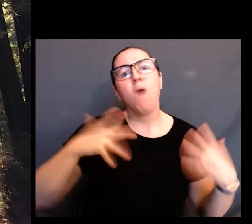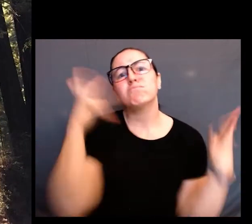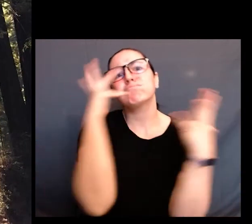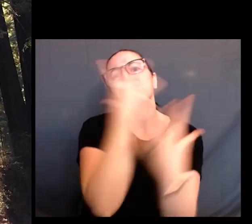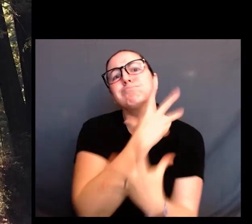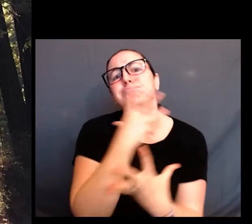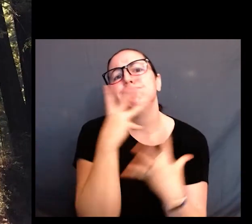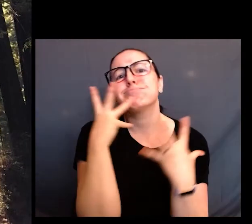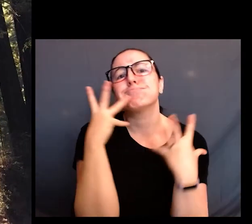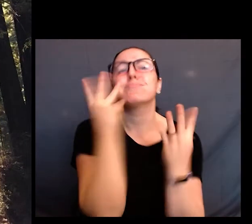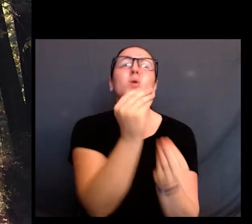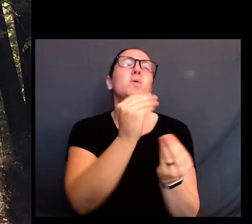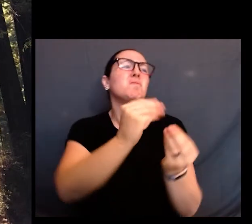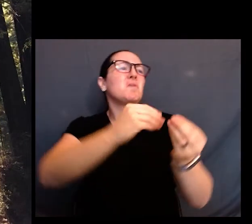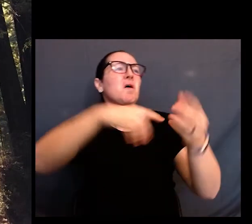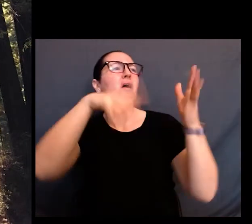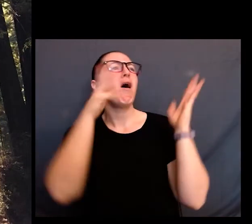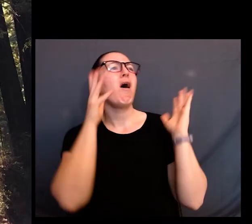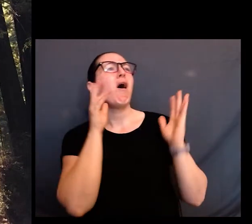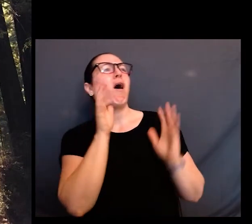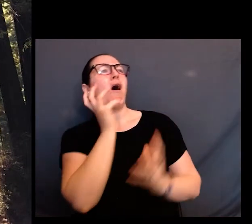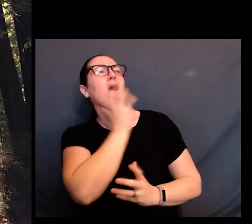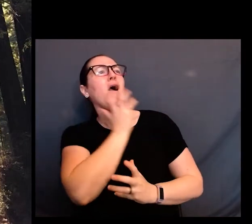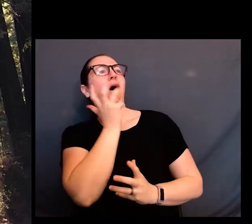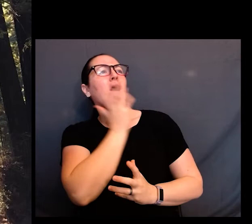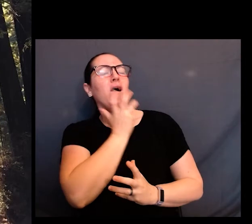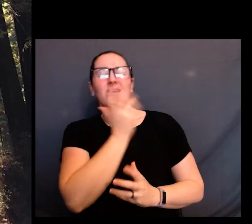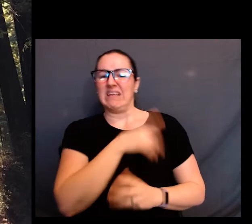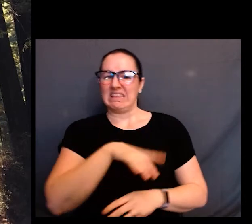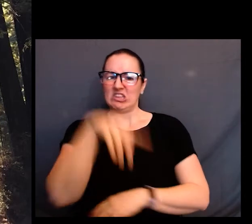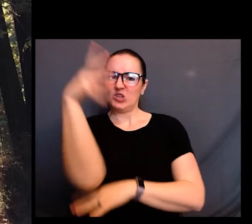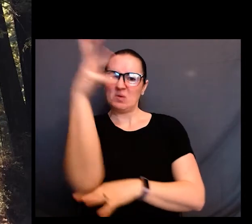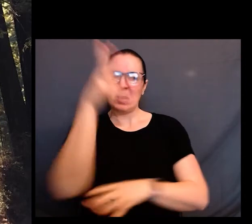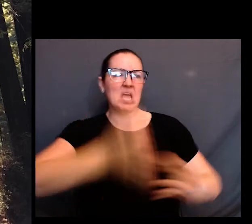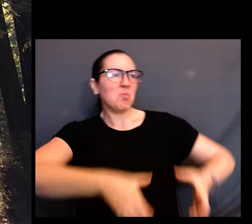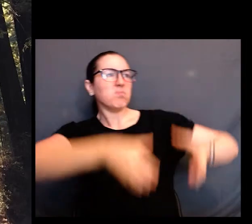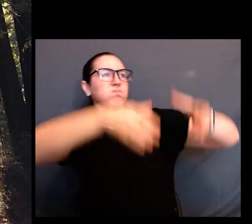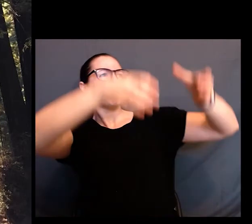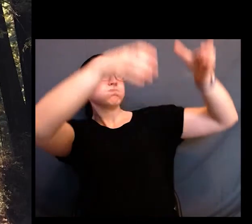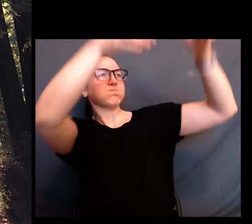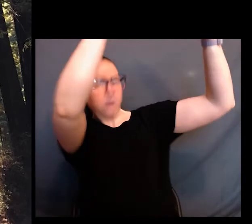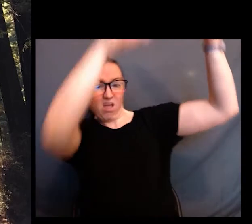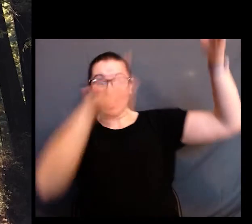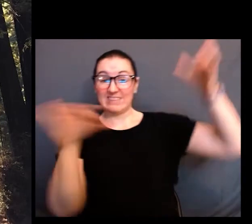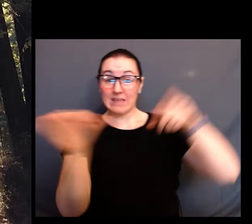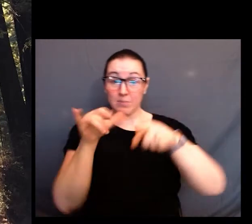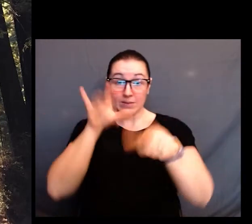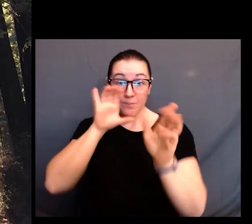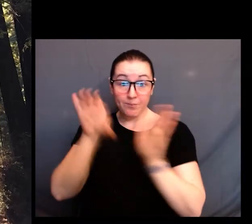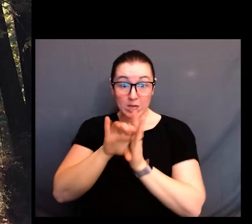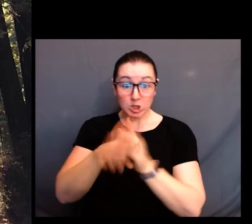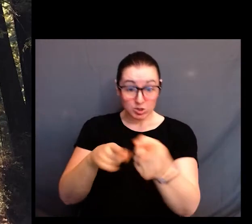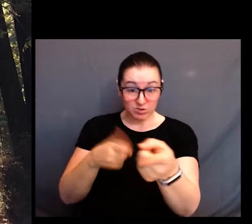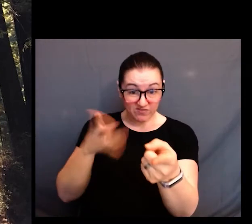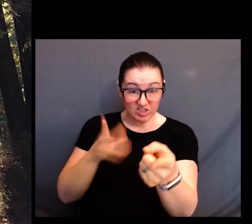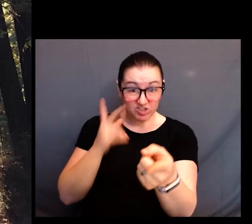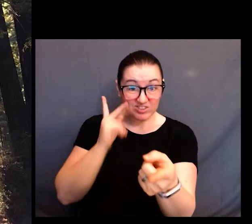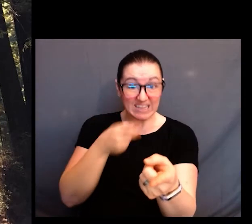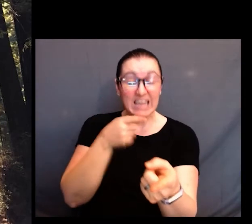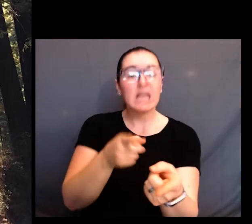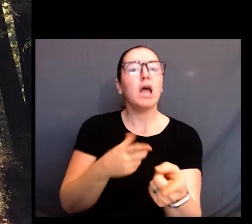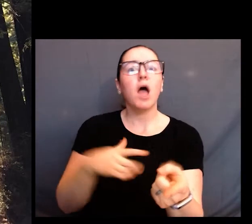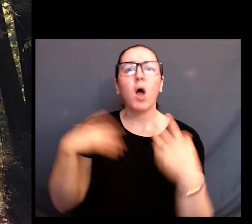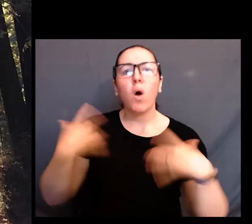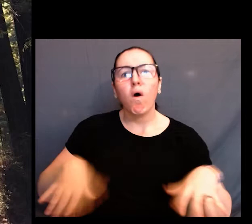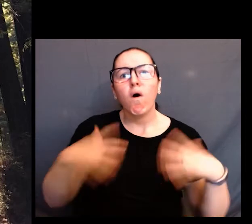absolutely majestic. And to stand there in front of one of these trees, like this picture that you see of myself and my